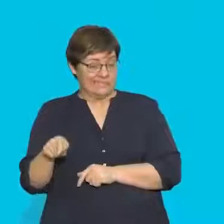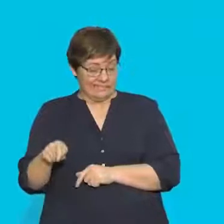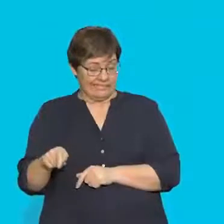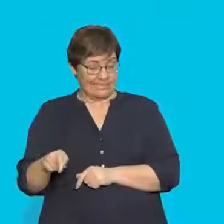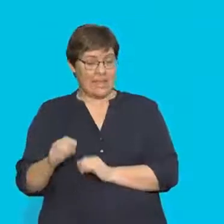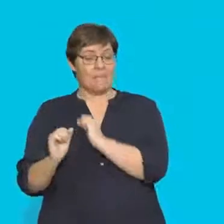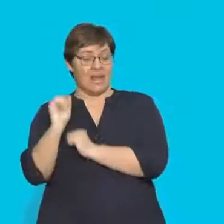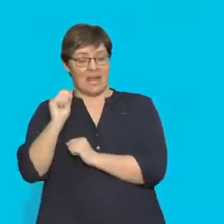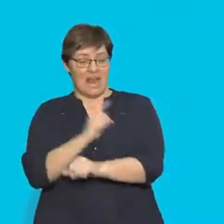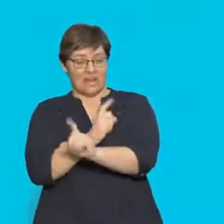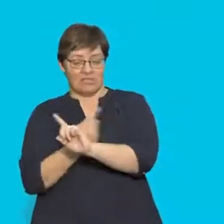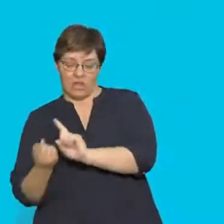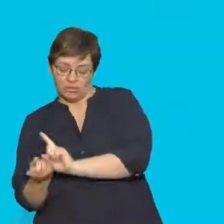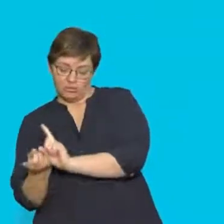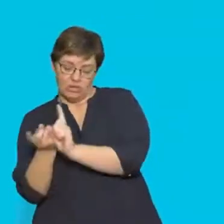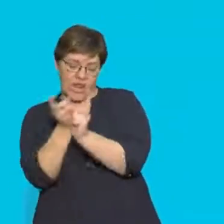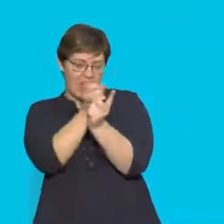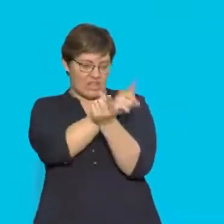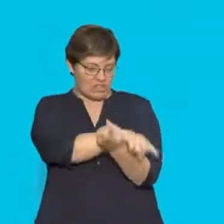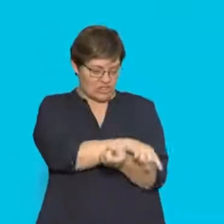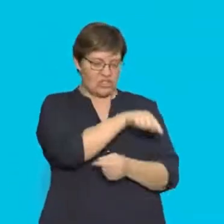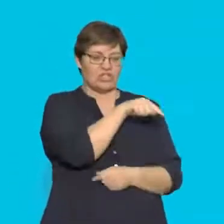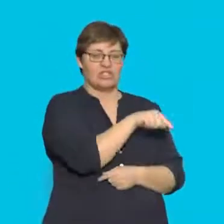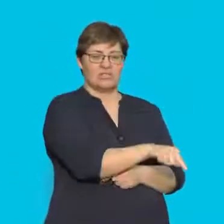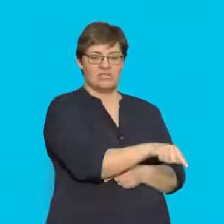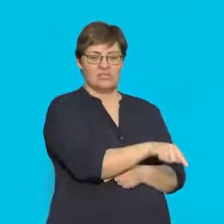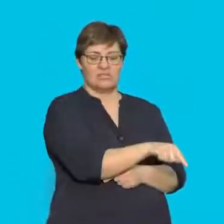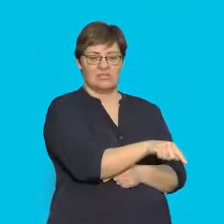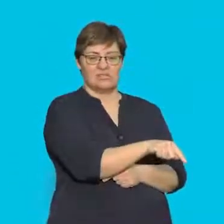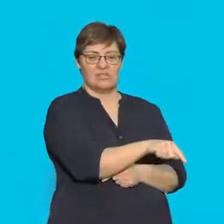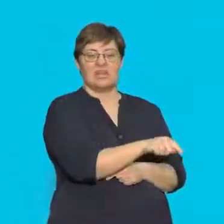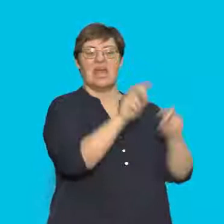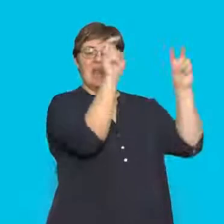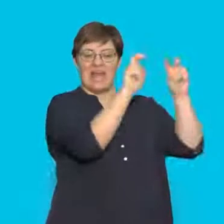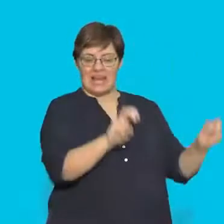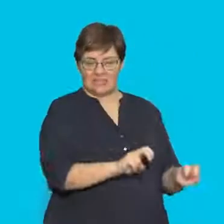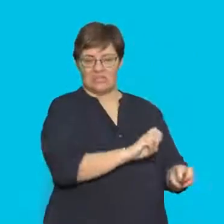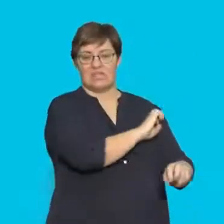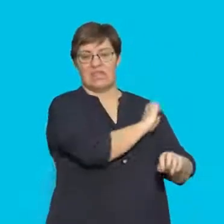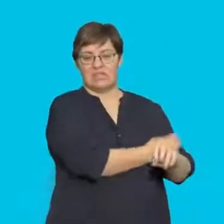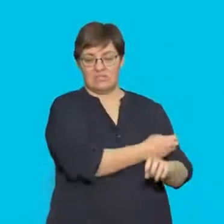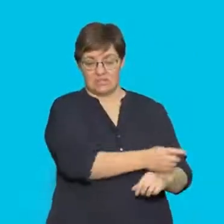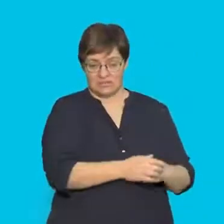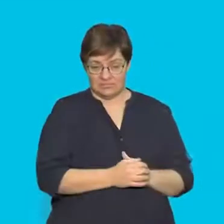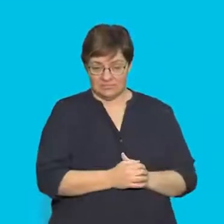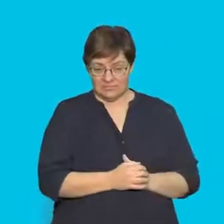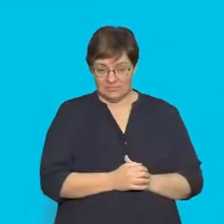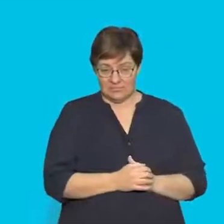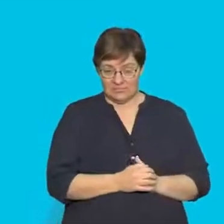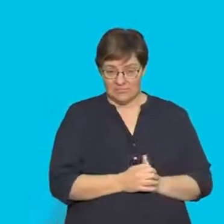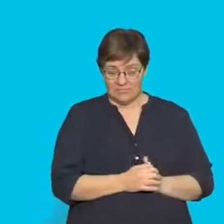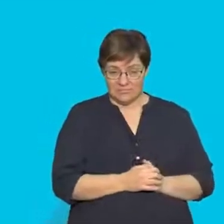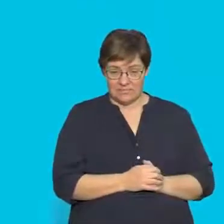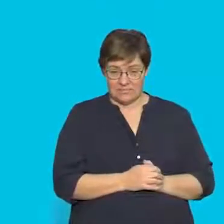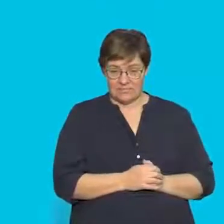and the mechanical energy is being transferred into some form of electrical